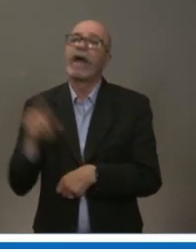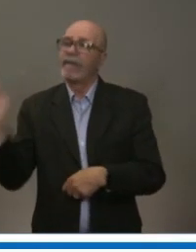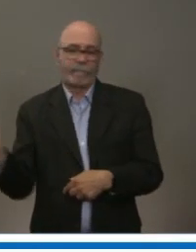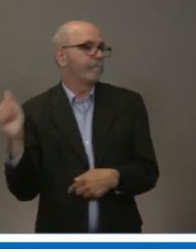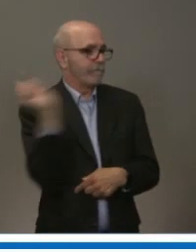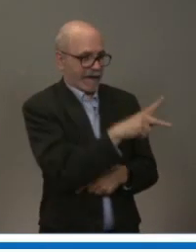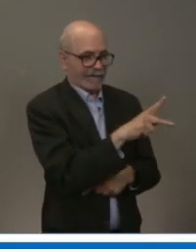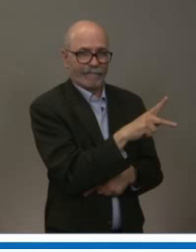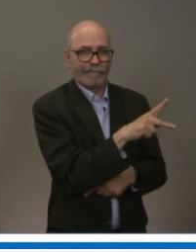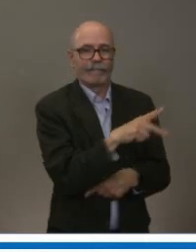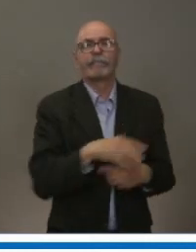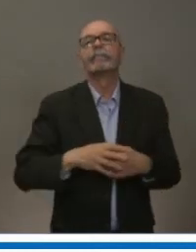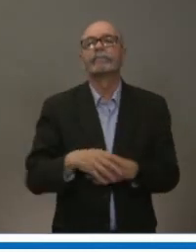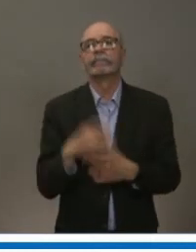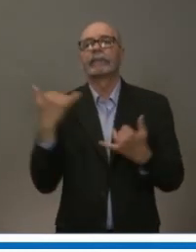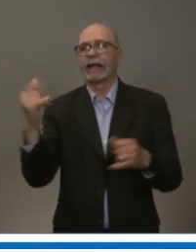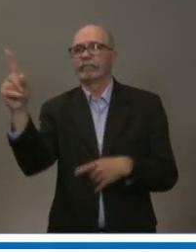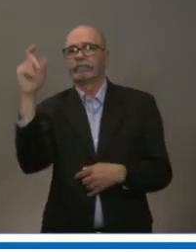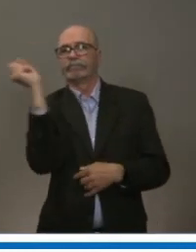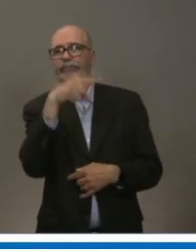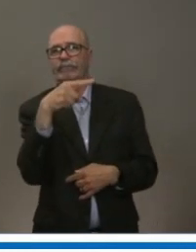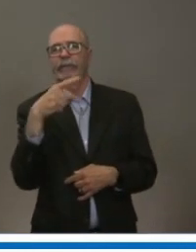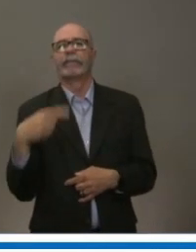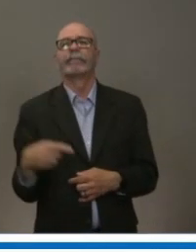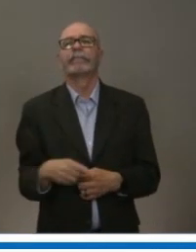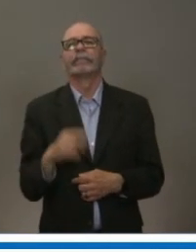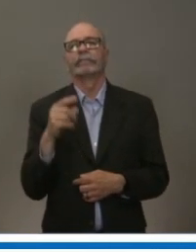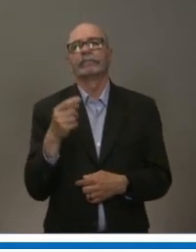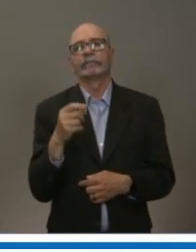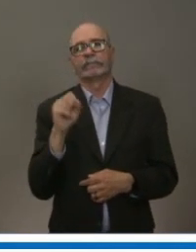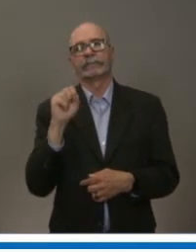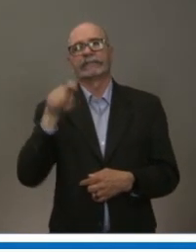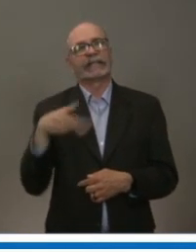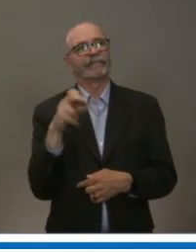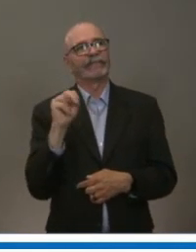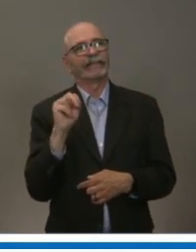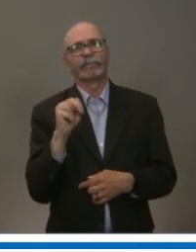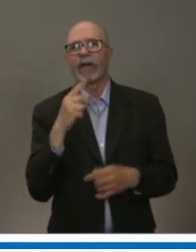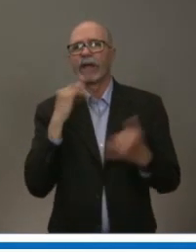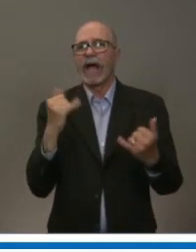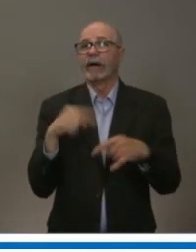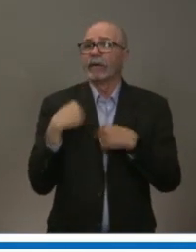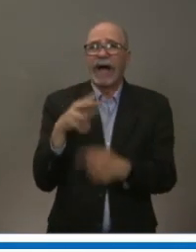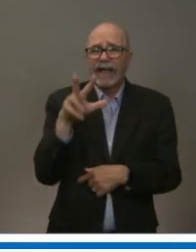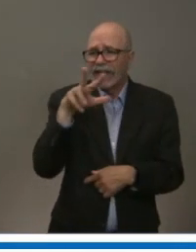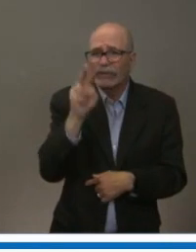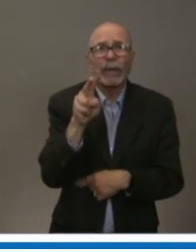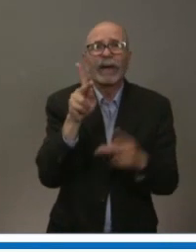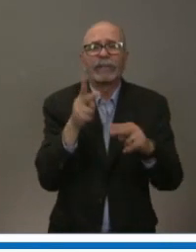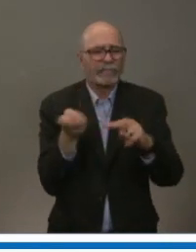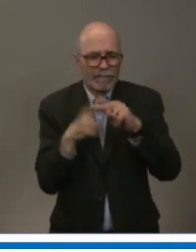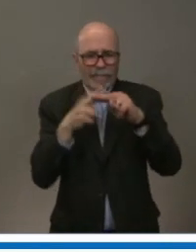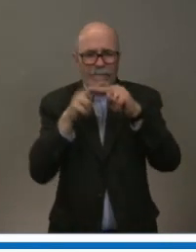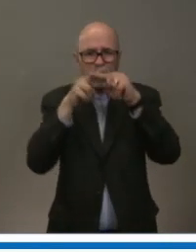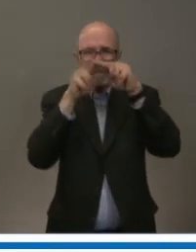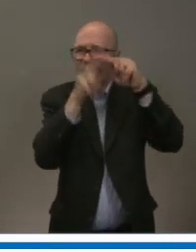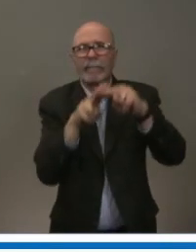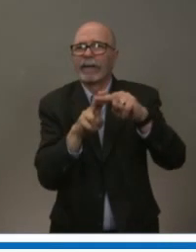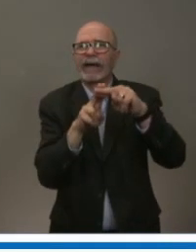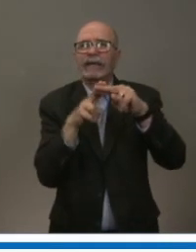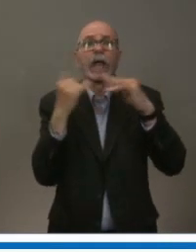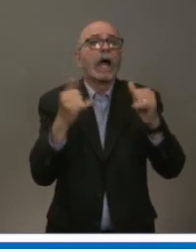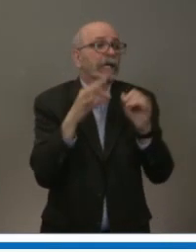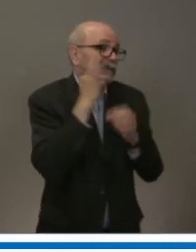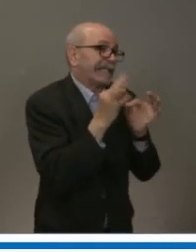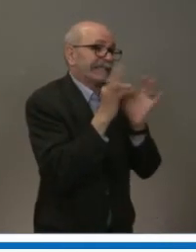heard from Dr. Strang, we have reached an all-time one-day high of 32 cases today. We've expanded and broadened our testing, which means we are